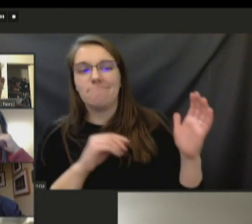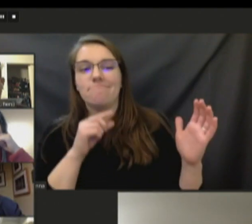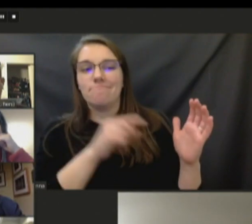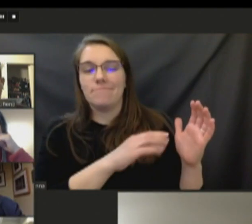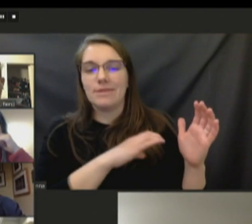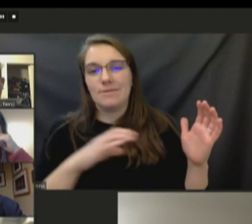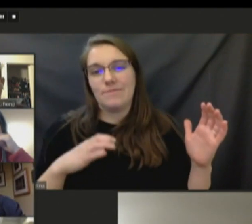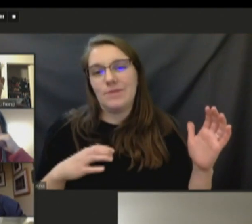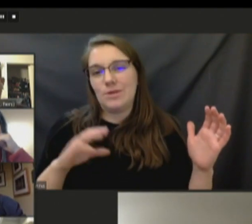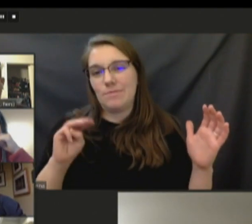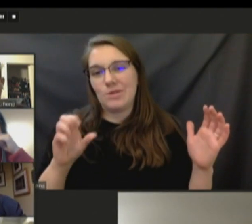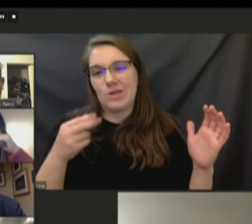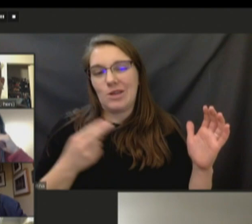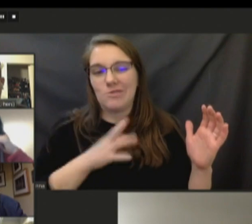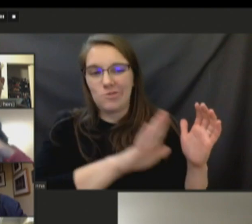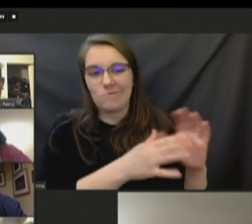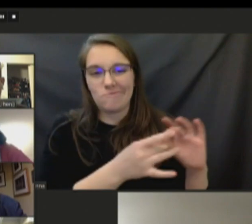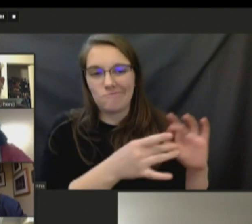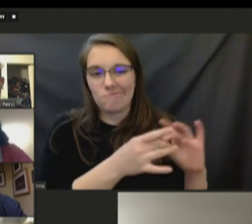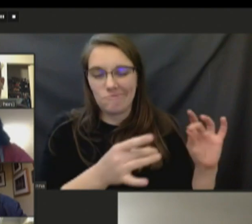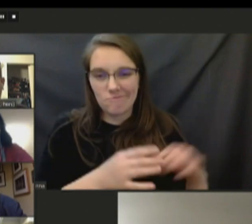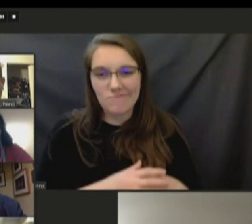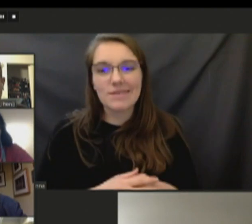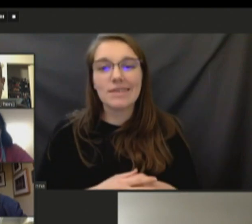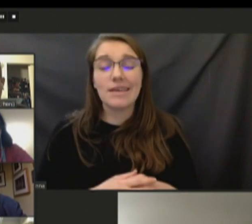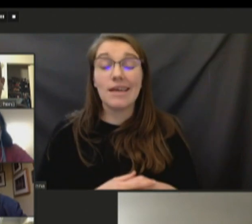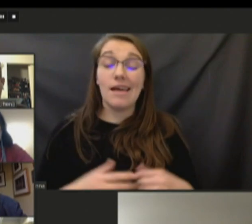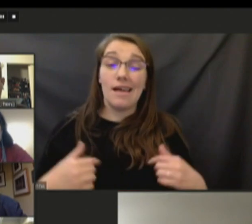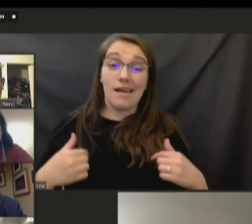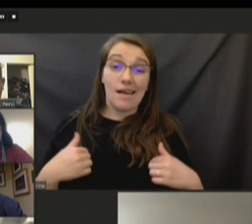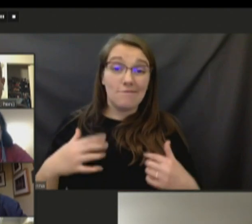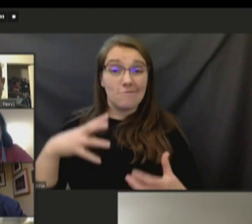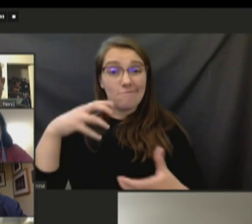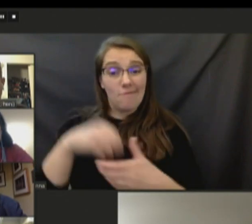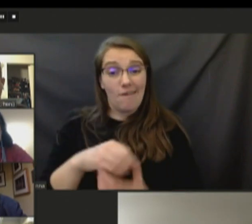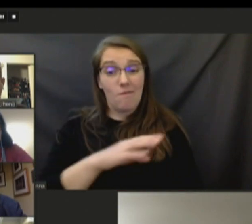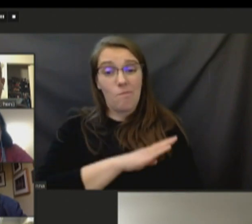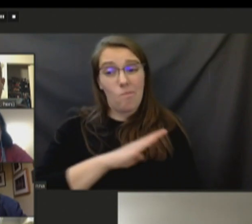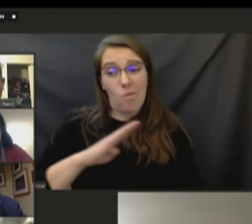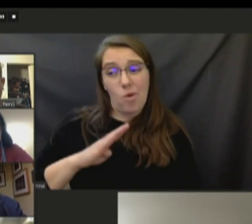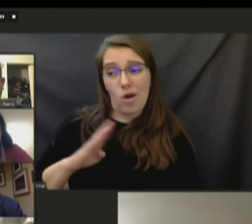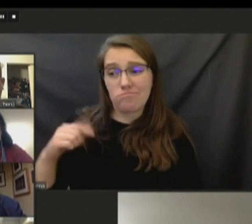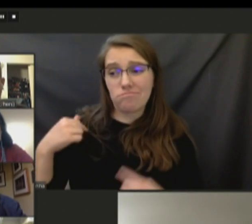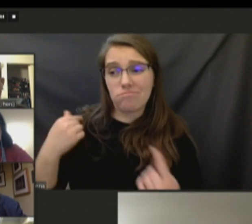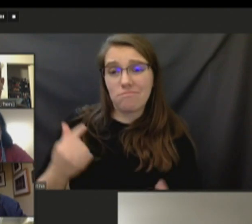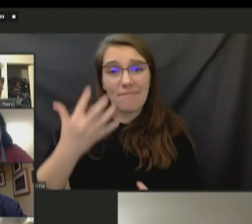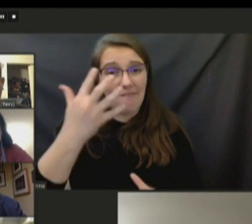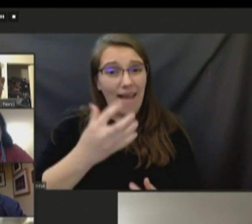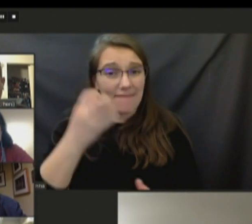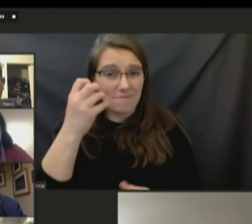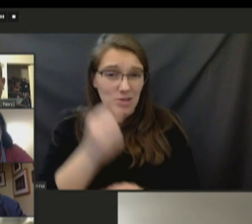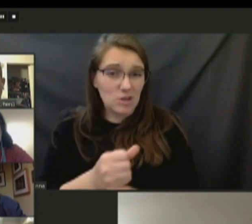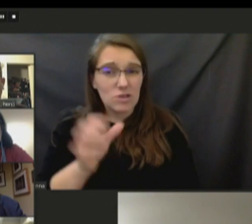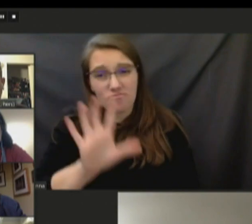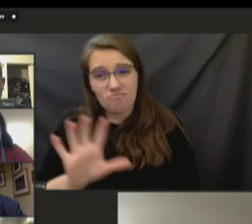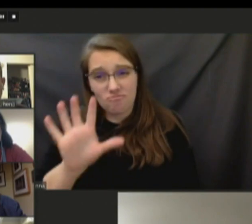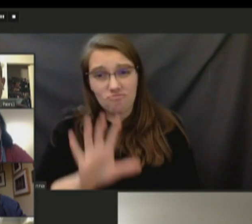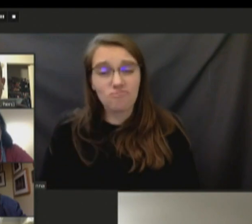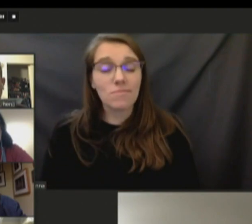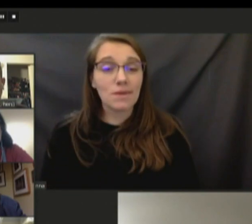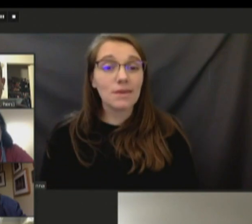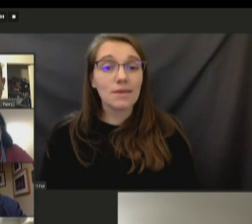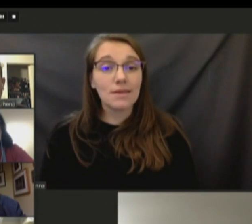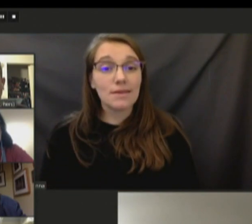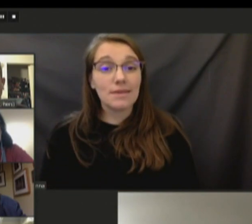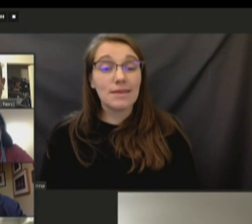commissioner's comments. I think, you know, I've been on the board, 5 years or so, and I think it's one of the you know,